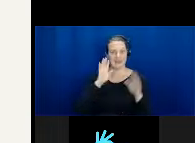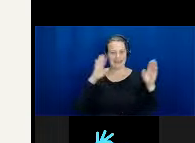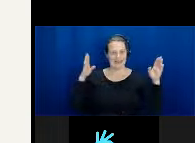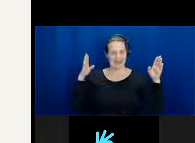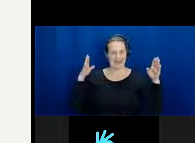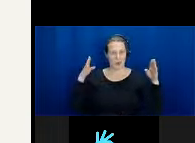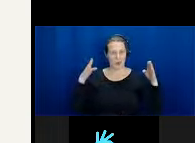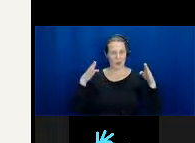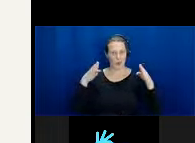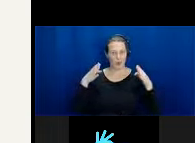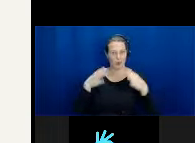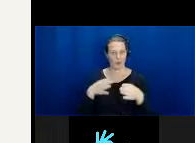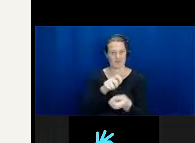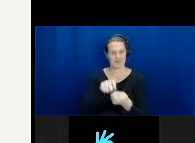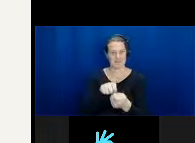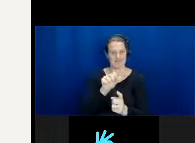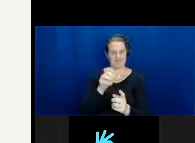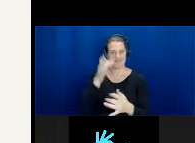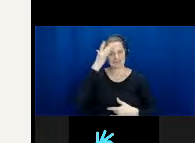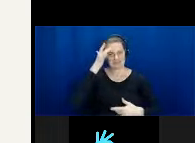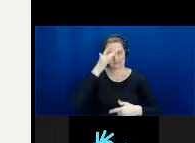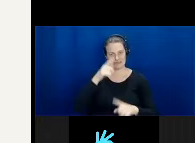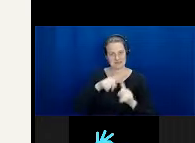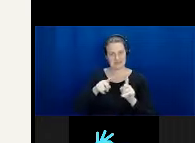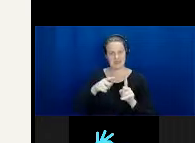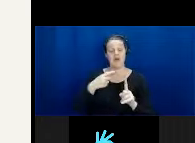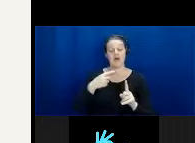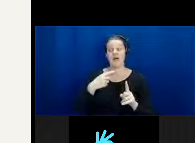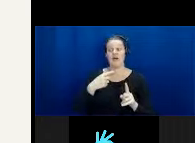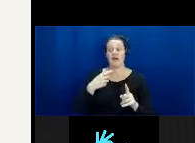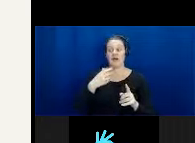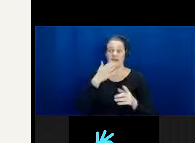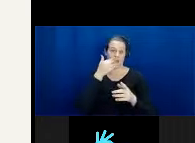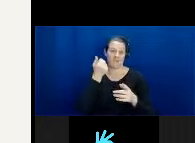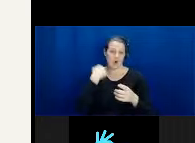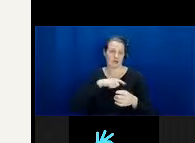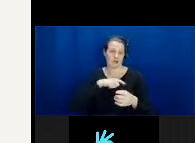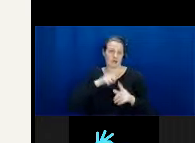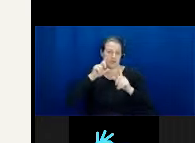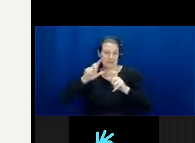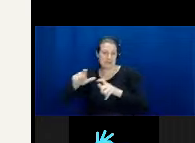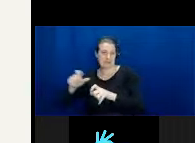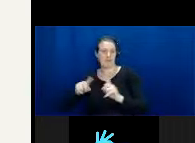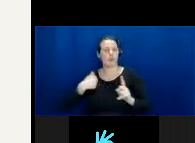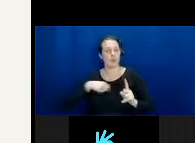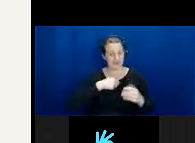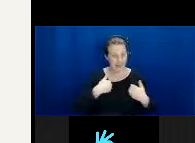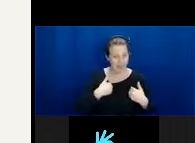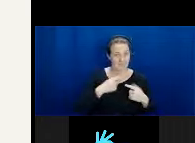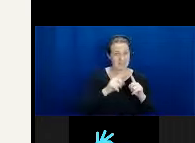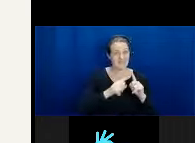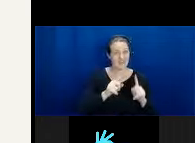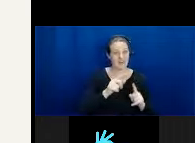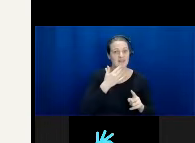us to assess it. But in general, tints that we look at are going to be like a yellow